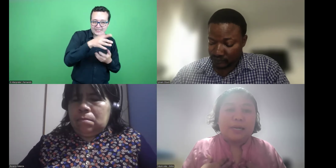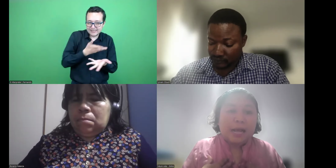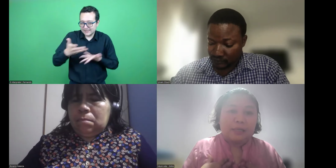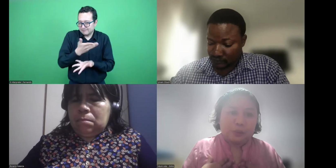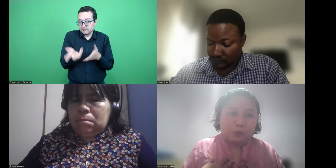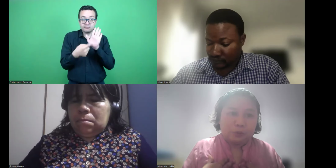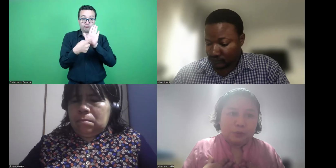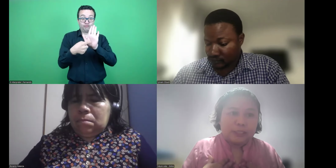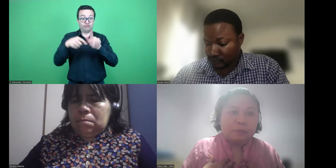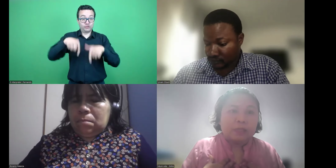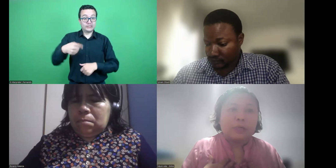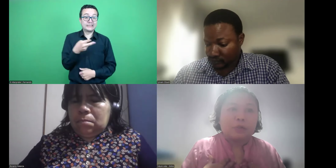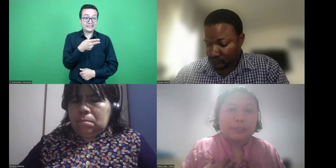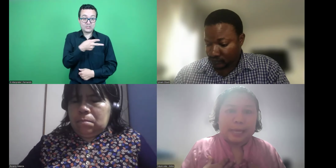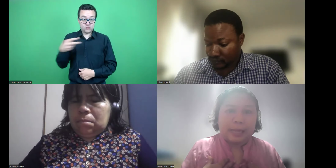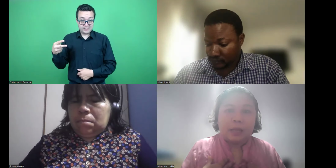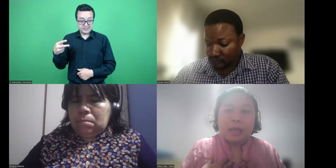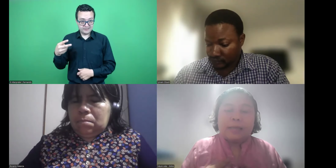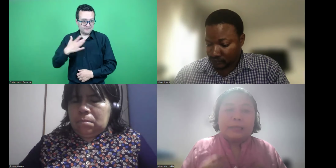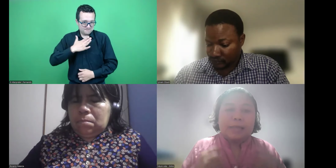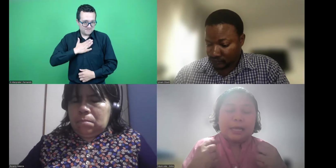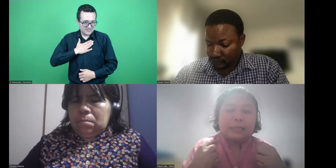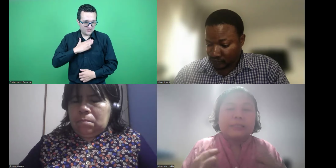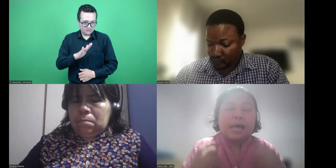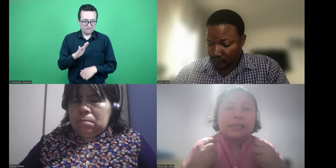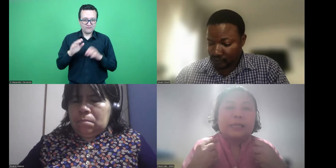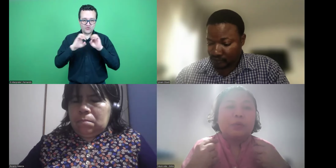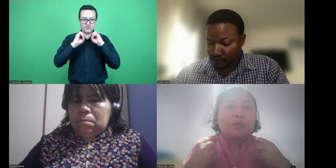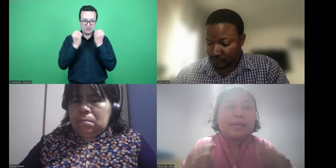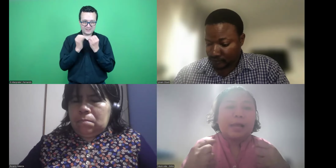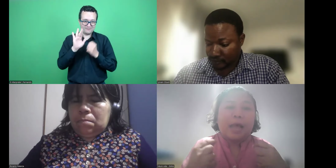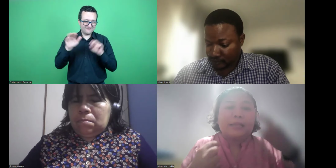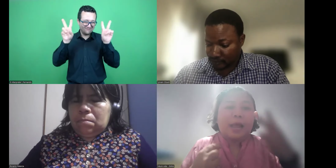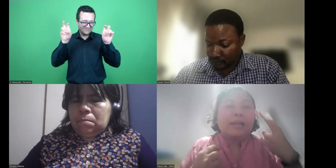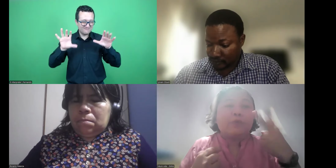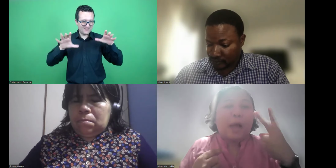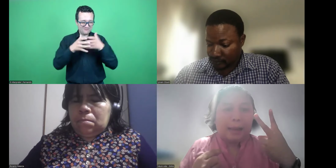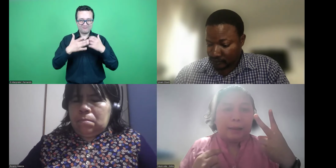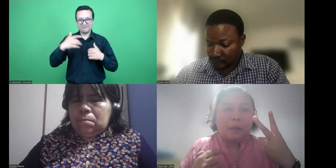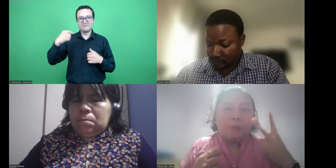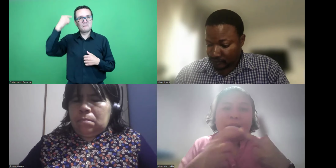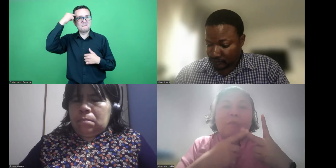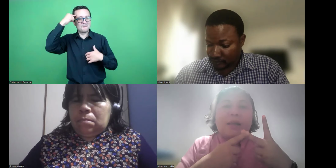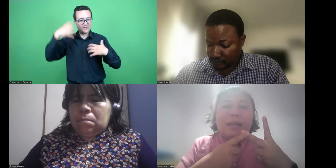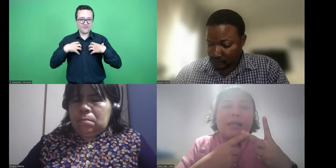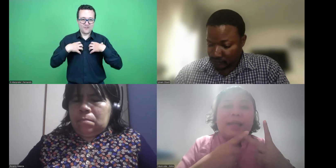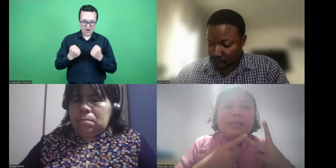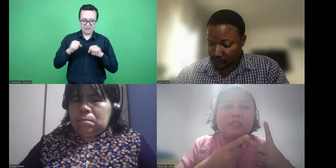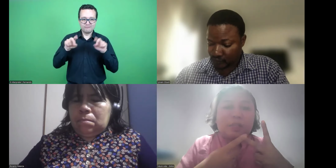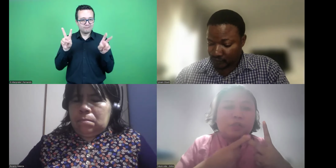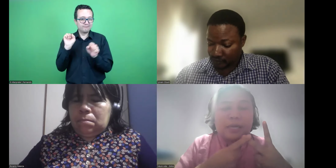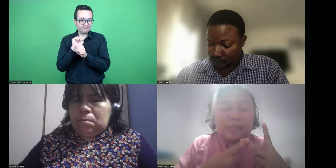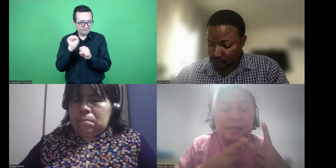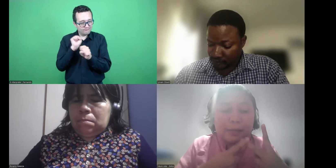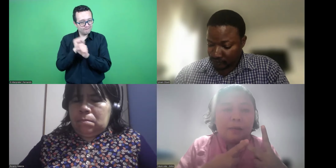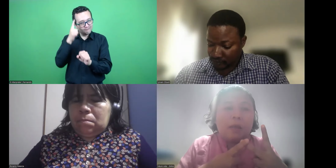Mental kemudian Health bergerak di Association, isu disabilitas in working psikososial, in the yang issues of the saat ini psychosocial urgent disability, hanya the adalah one dua that is hal. the most urgent Pertama for us, adalah there are two things.